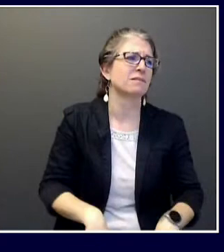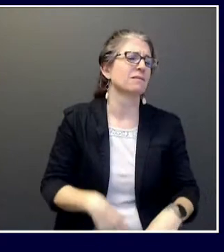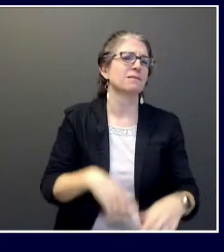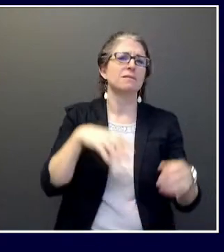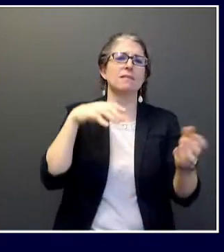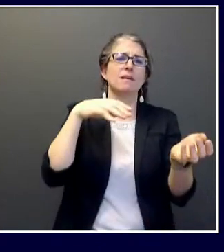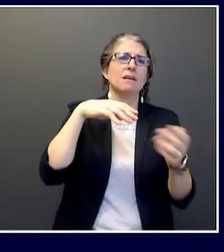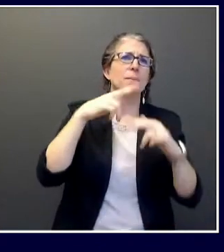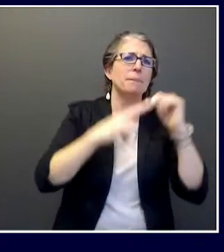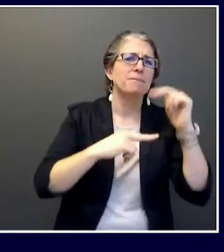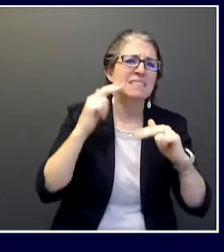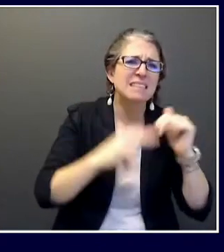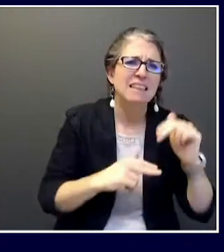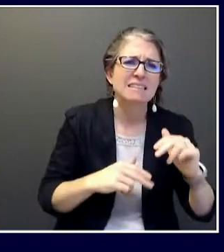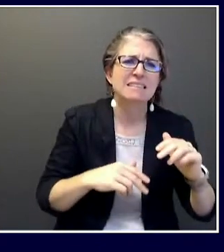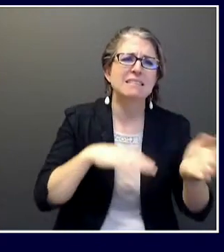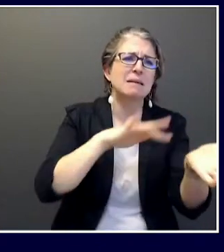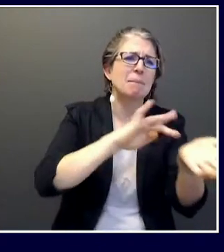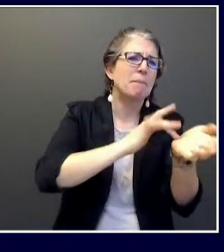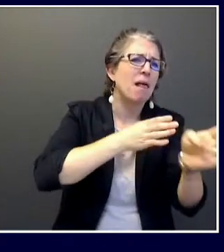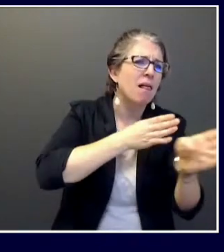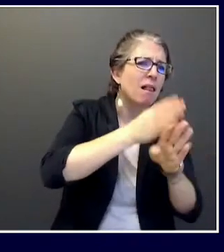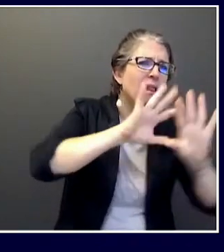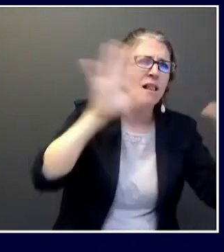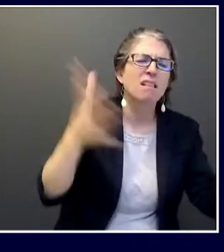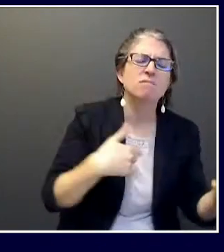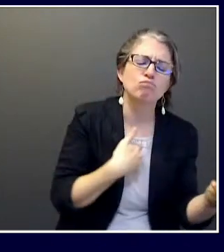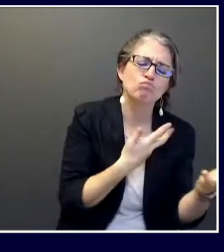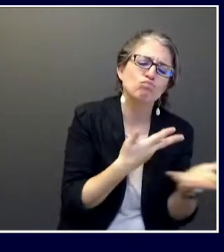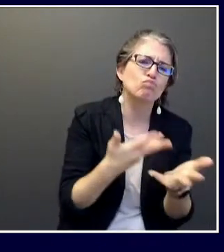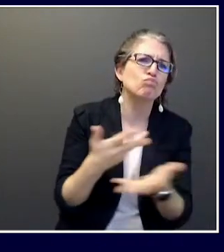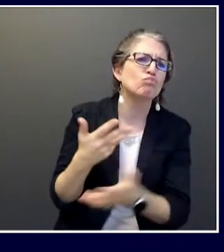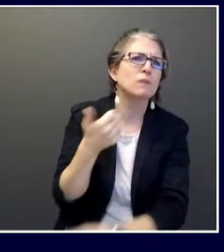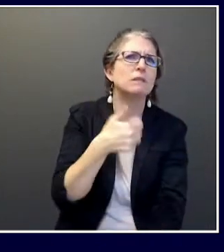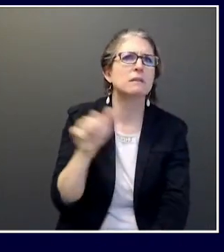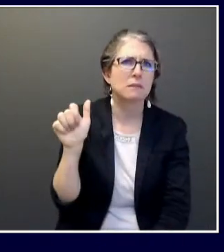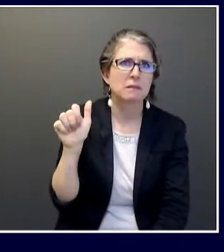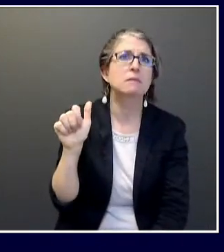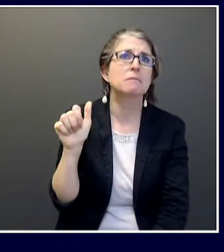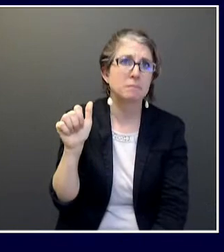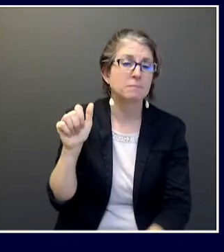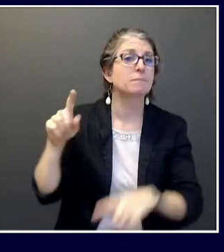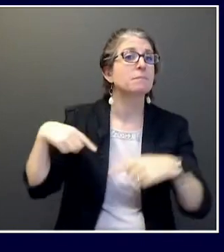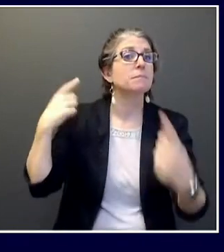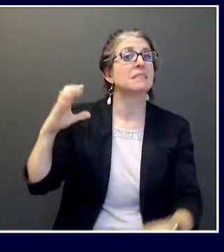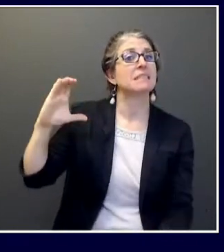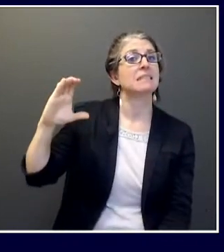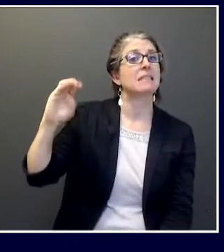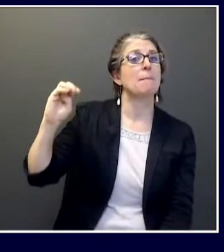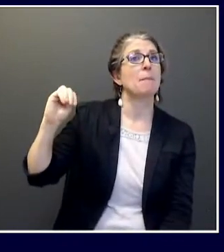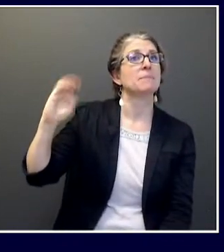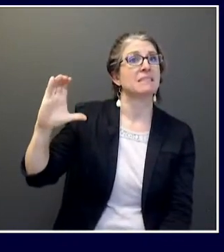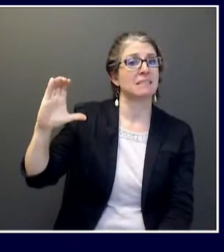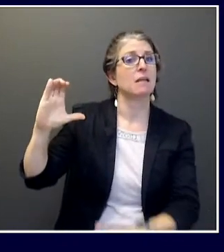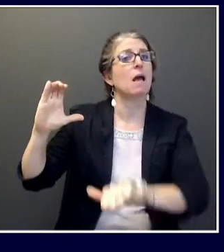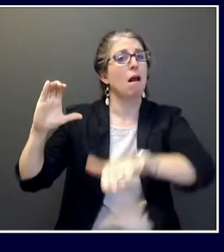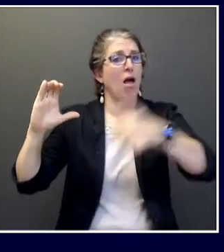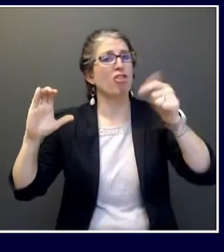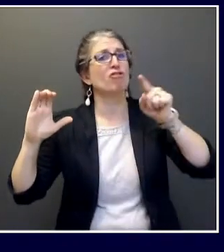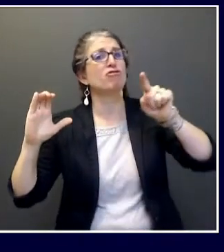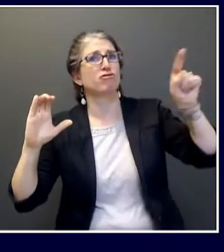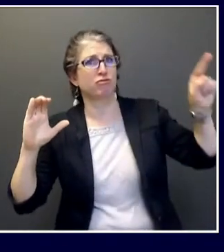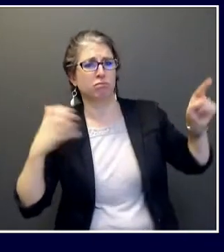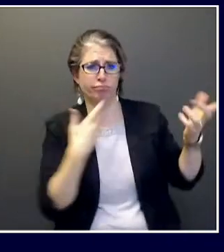And I think that's something we've been doing with Central Maine as well as a number of facilities across the state. That's just what we do. Again, there are